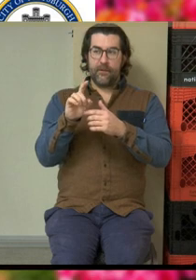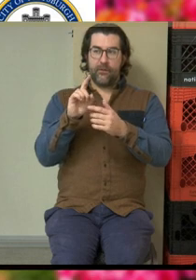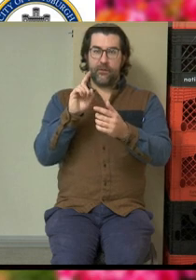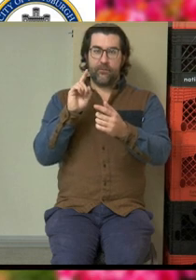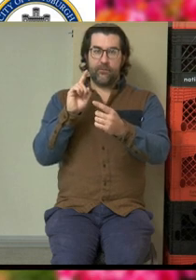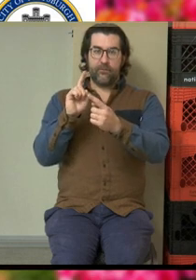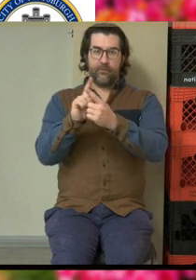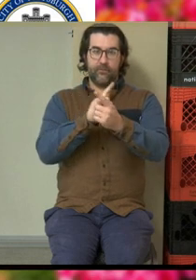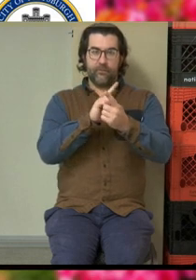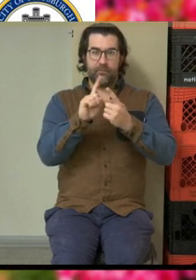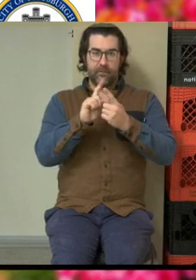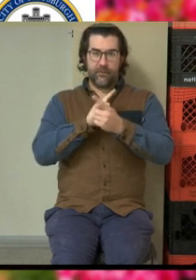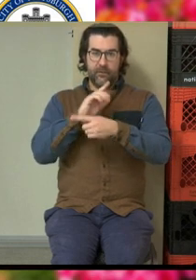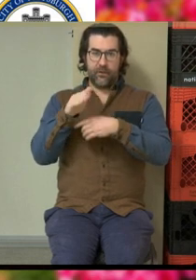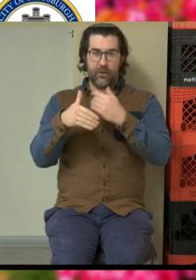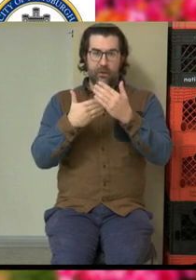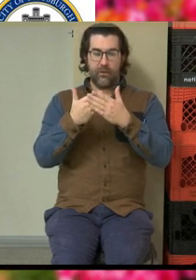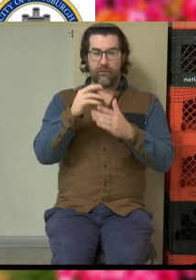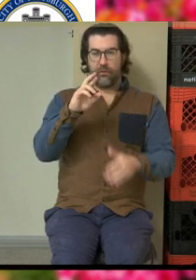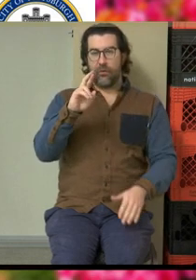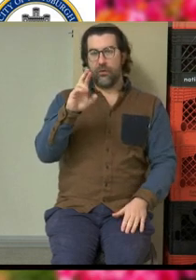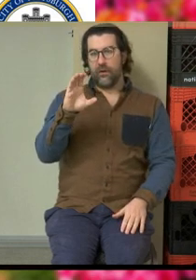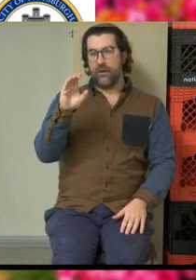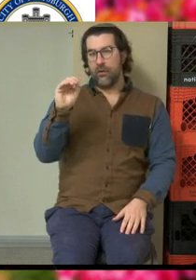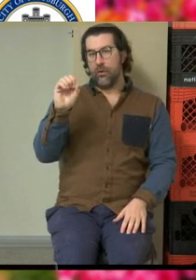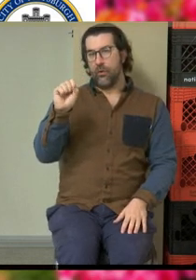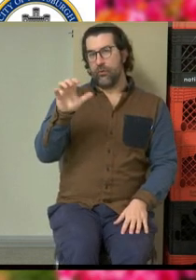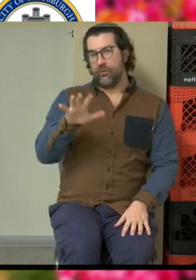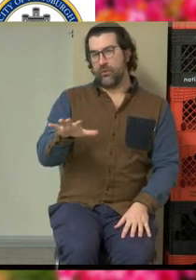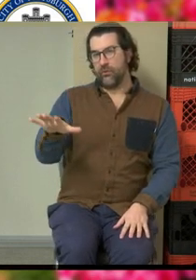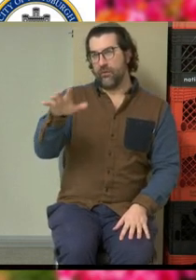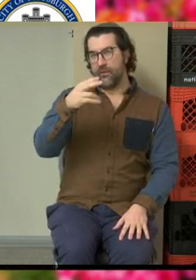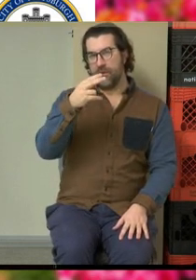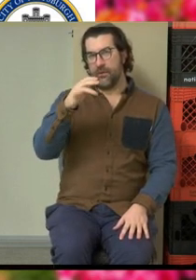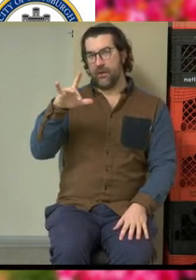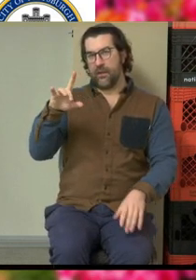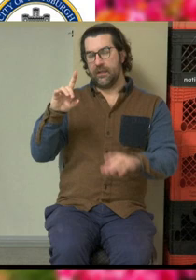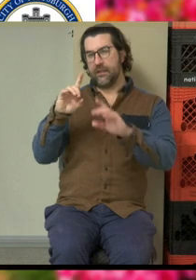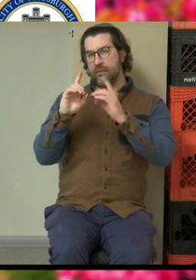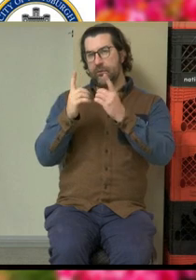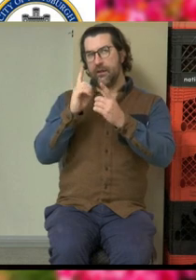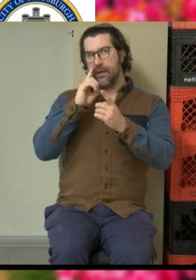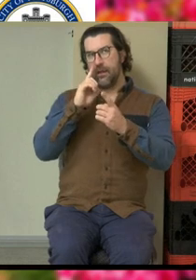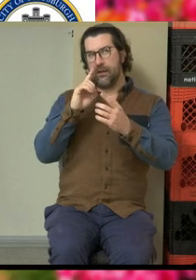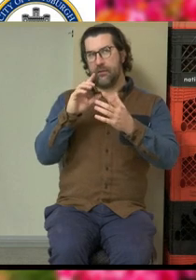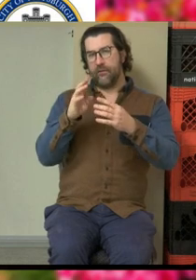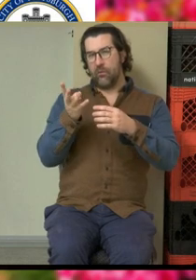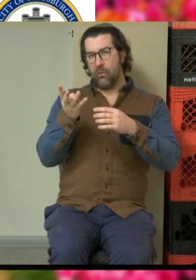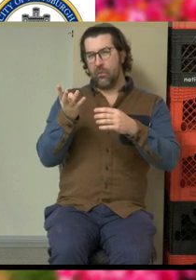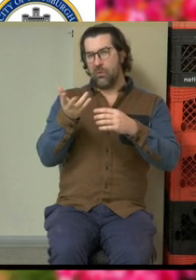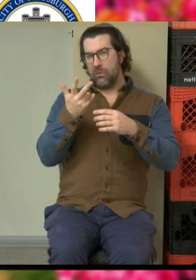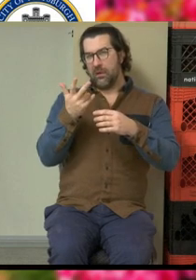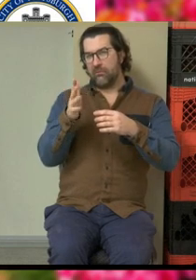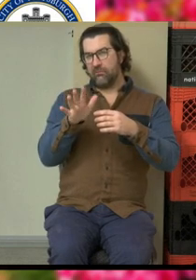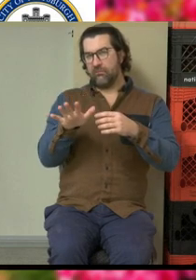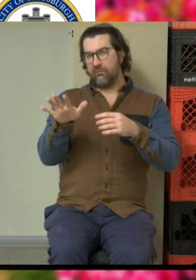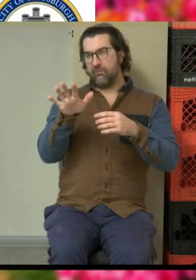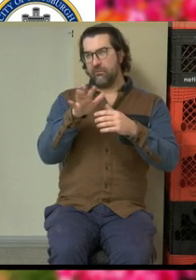the RCOs within the Hill District. I think there's four or three I have listed here.